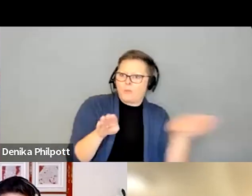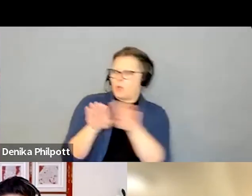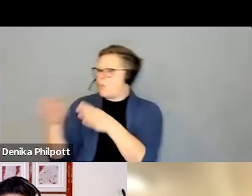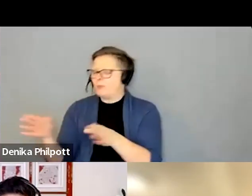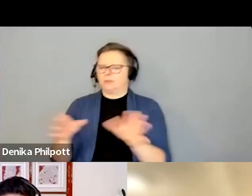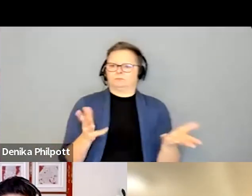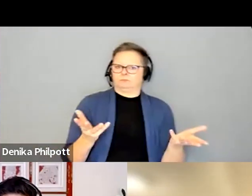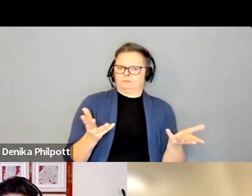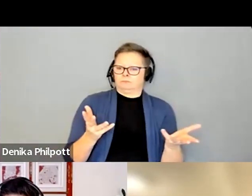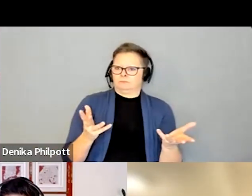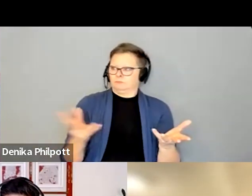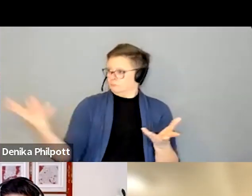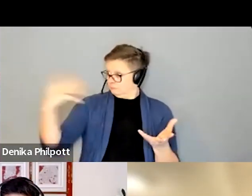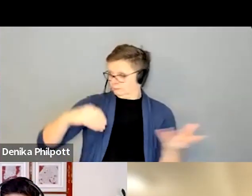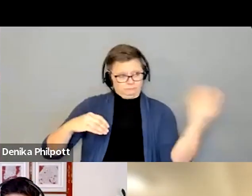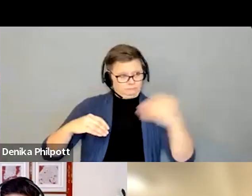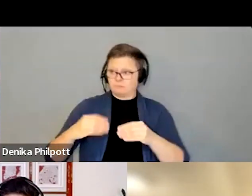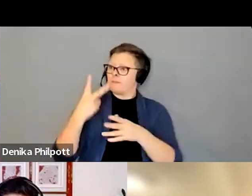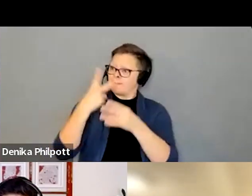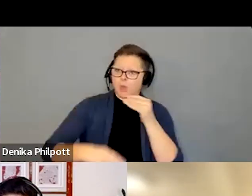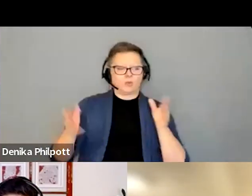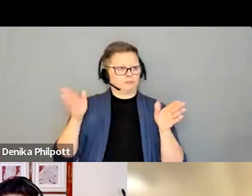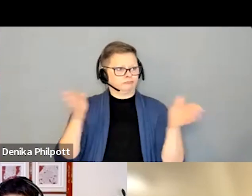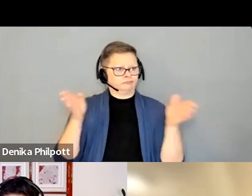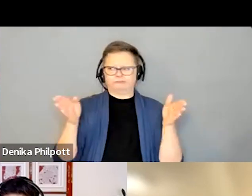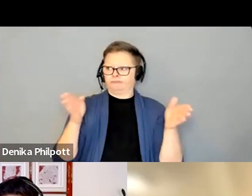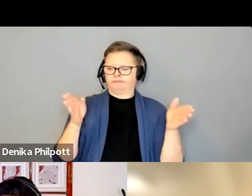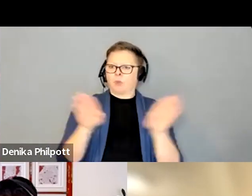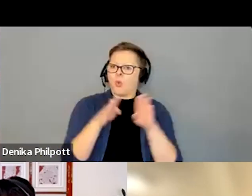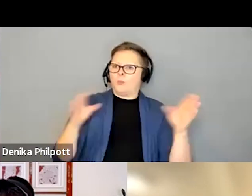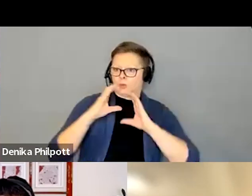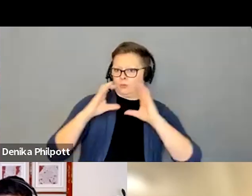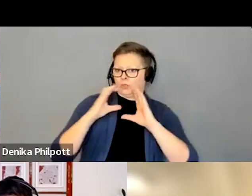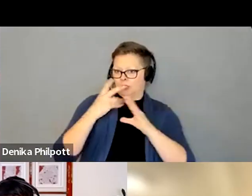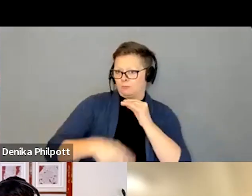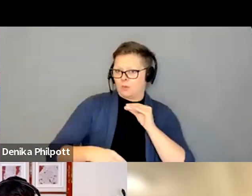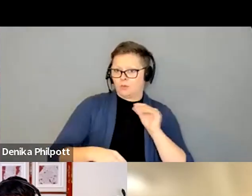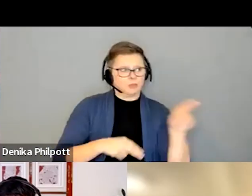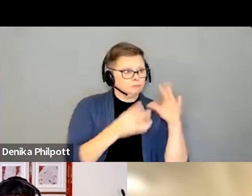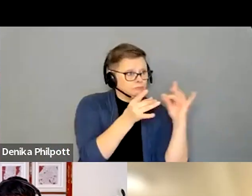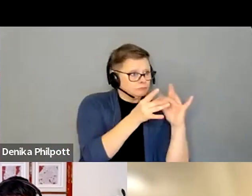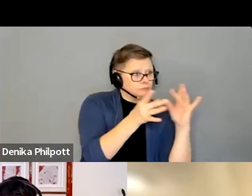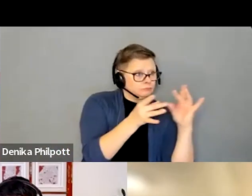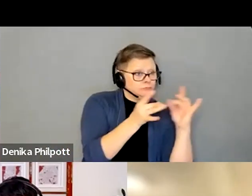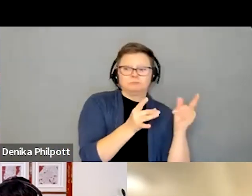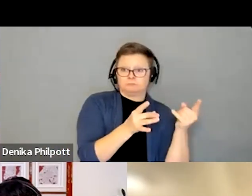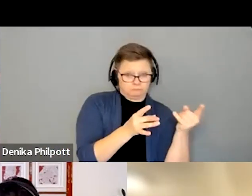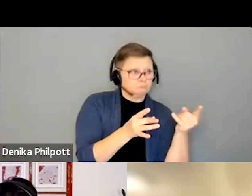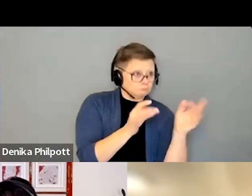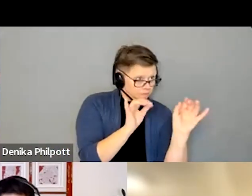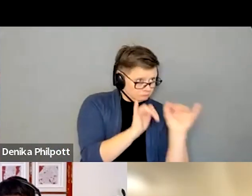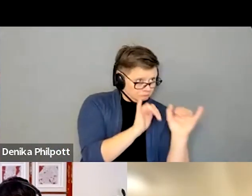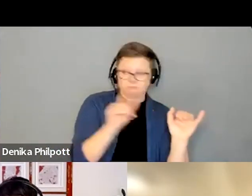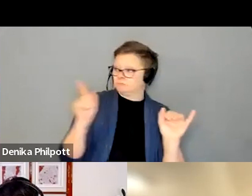and you know, in that way, you know, one side can talk about what needs to